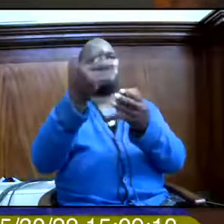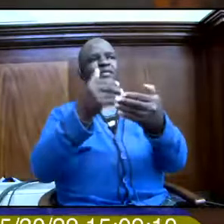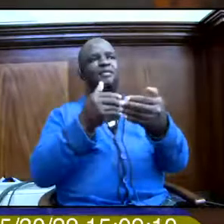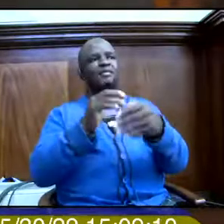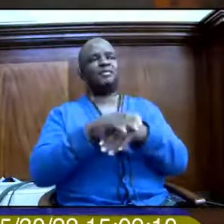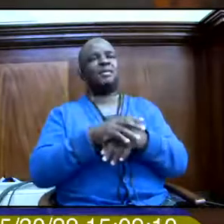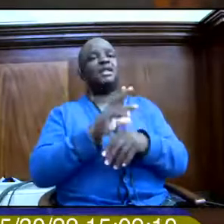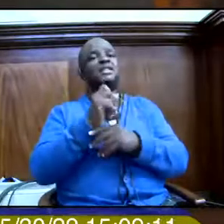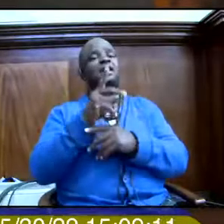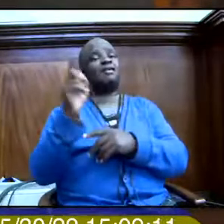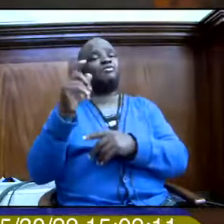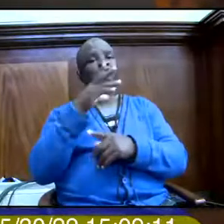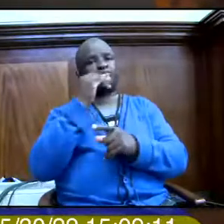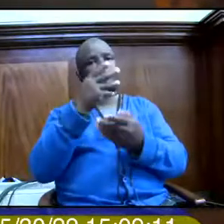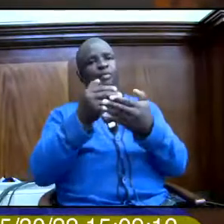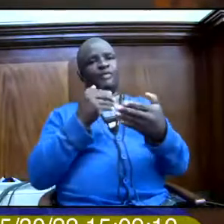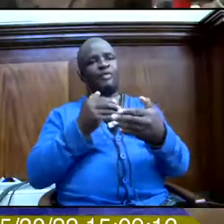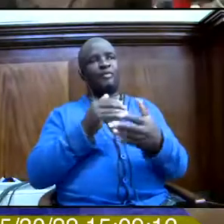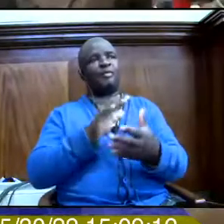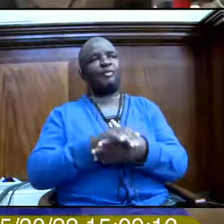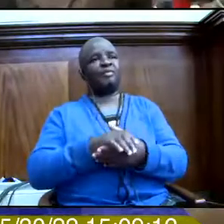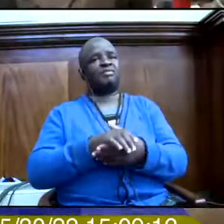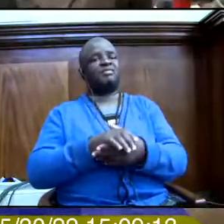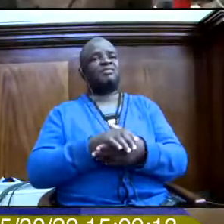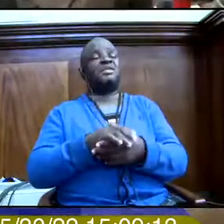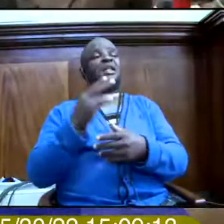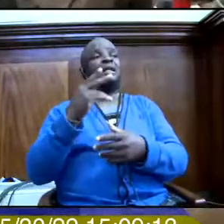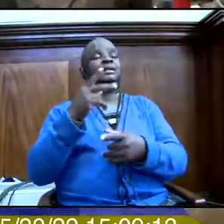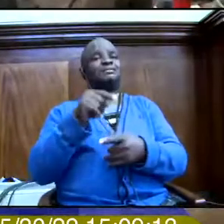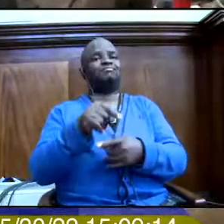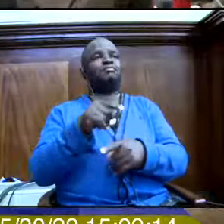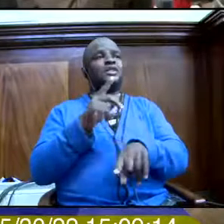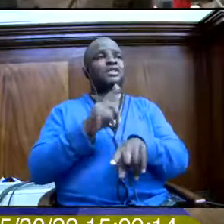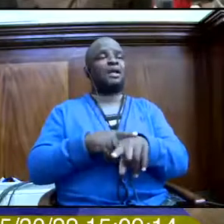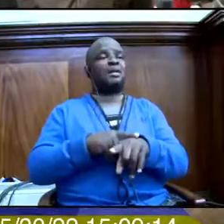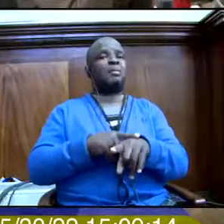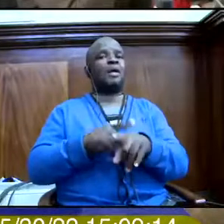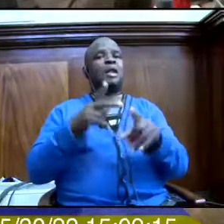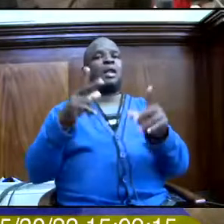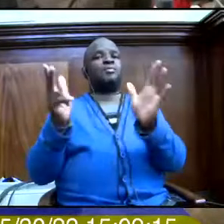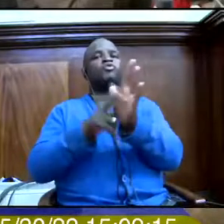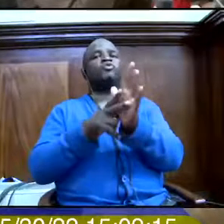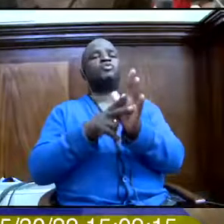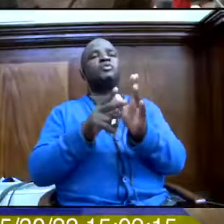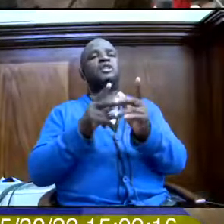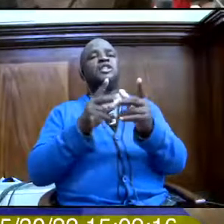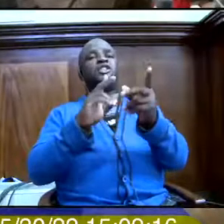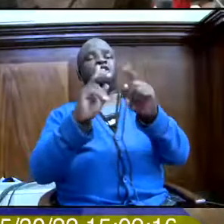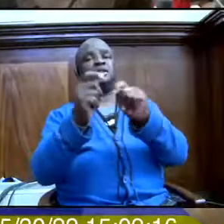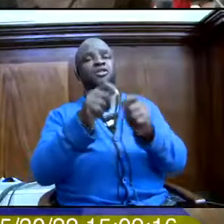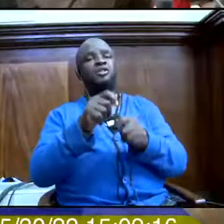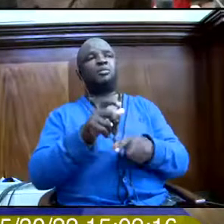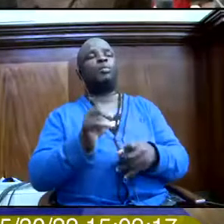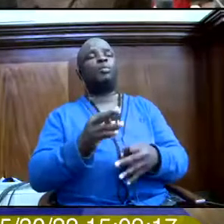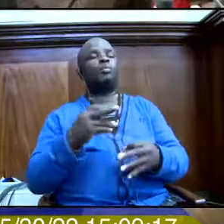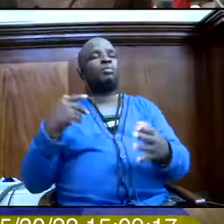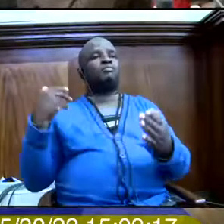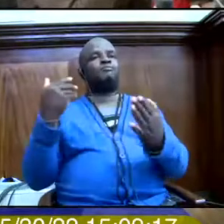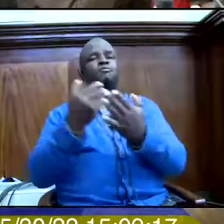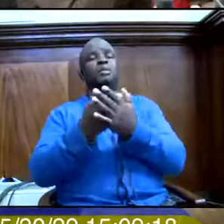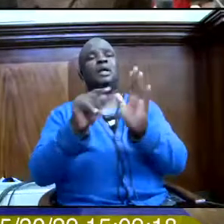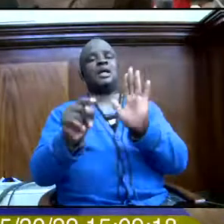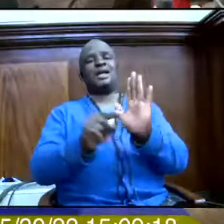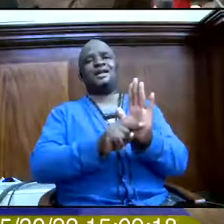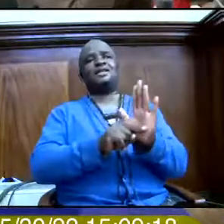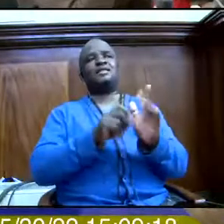predicted this since the proclamation these amendments have had a chilling effect upon the